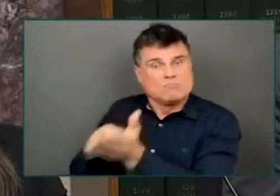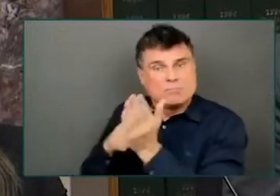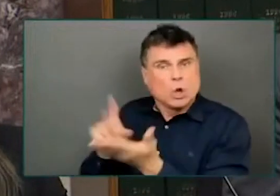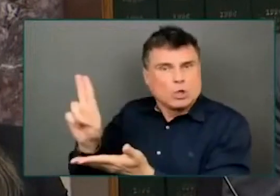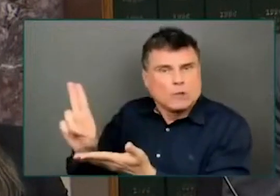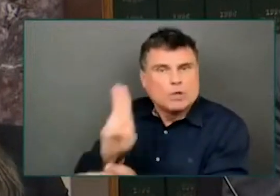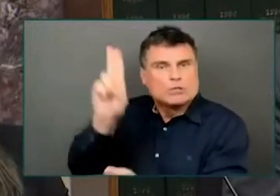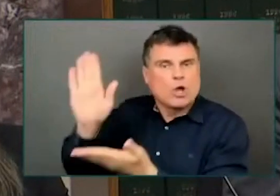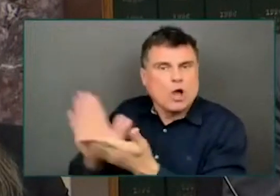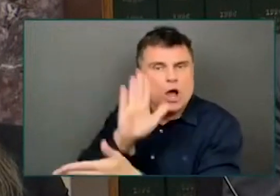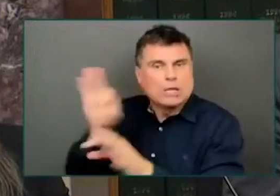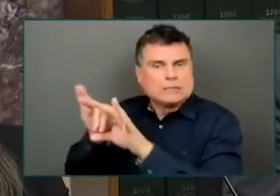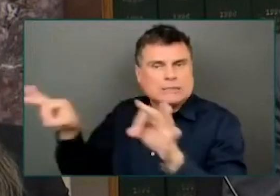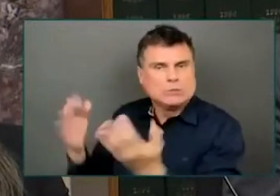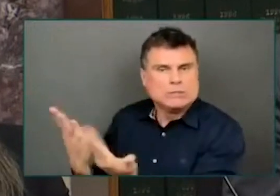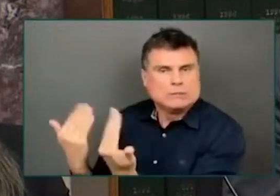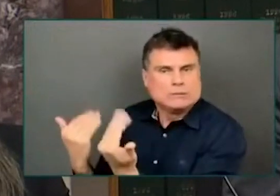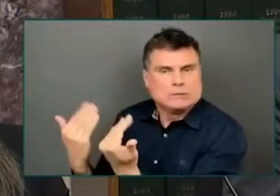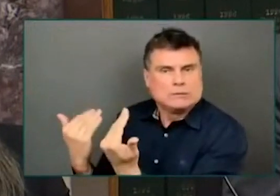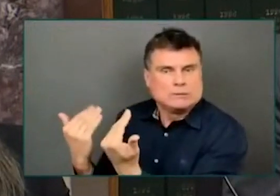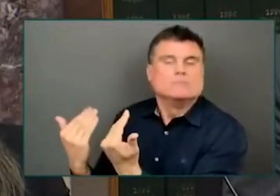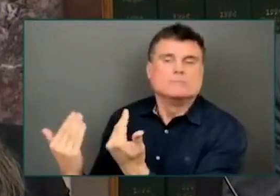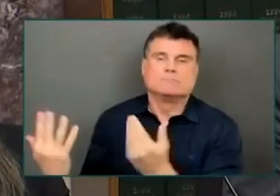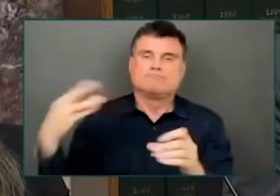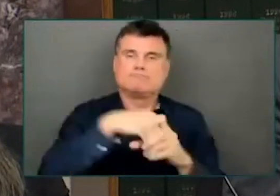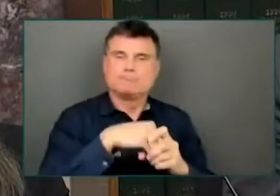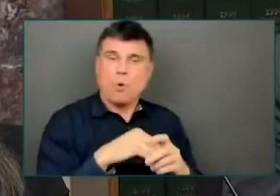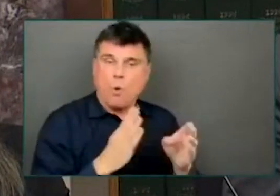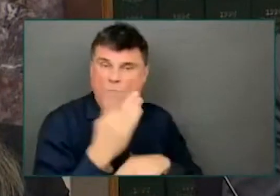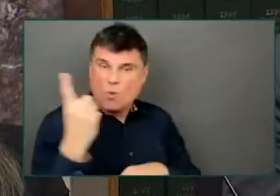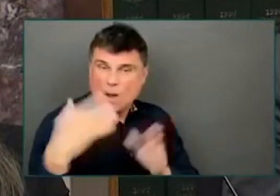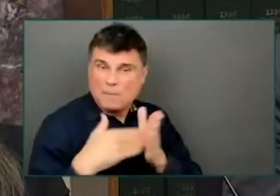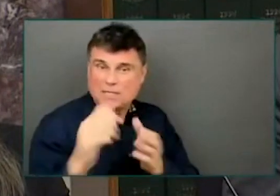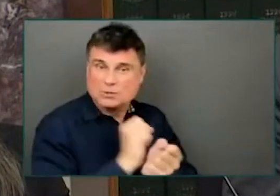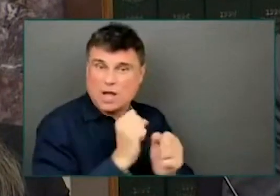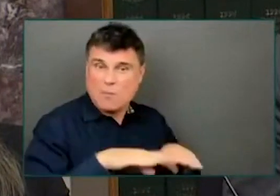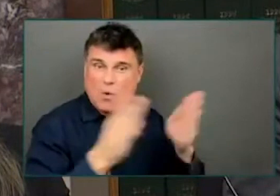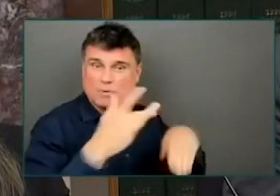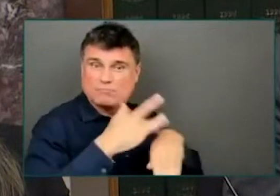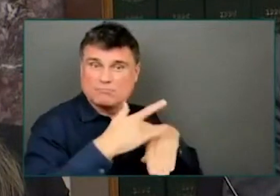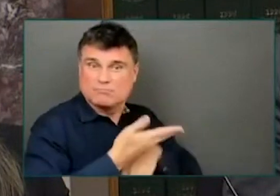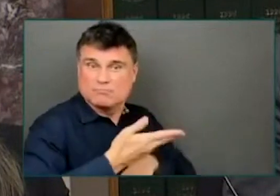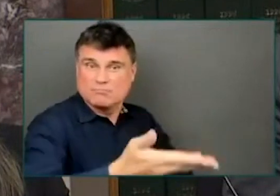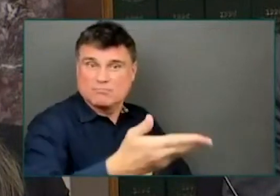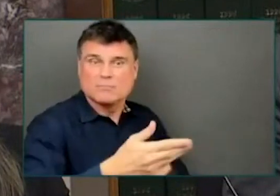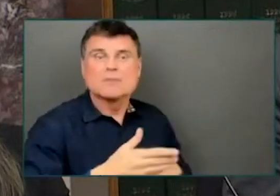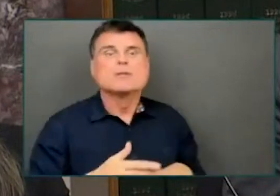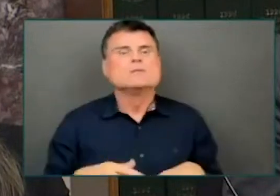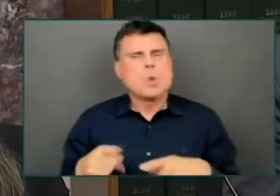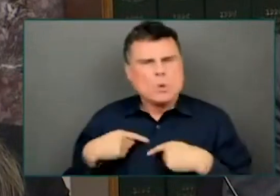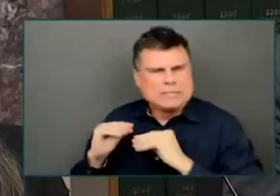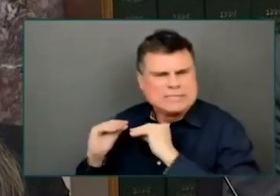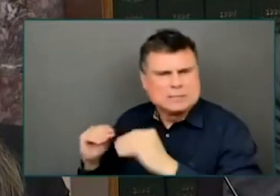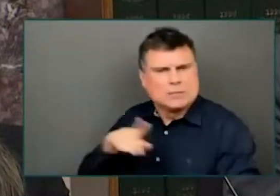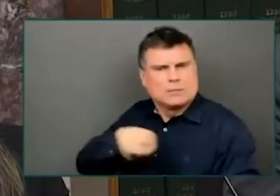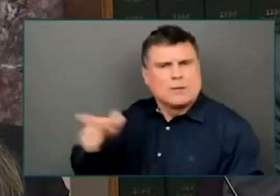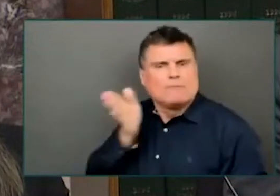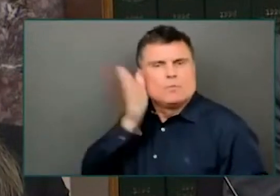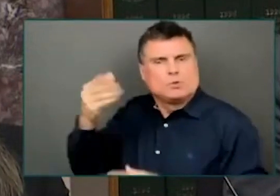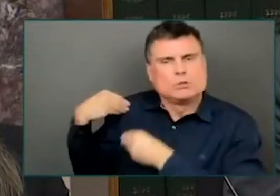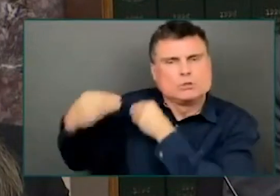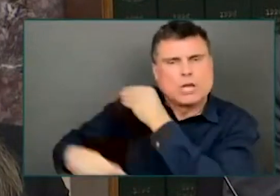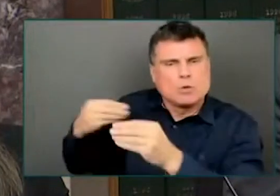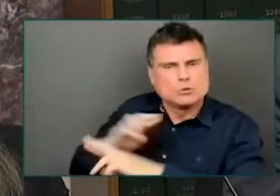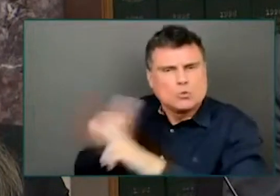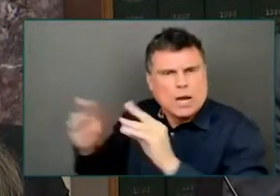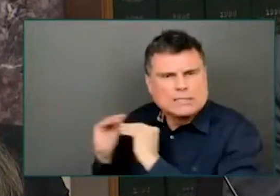BC's workforce is a generation-defining challenge. It's also an opportunity. Our Stronger